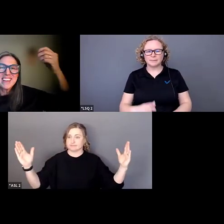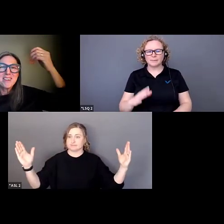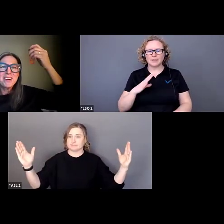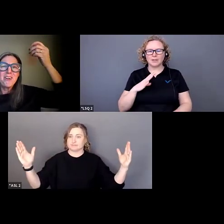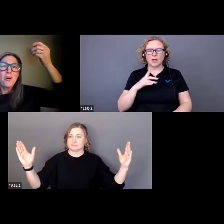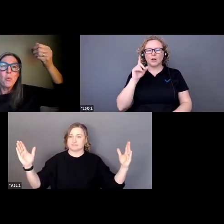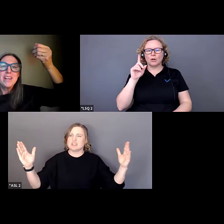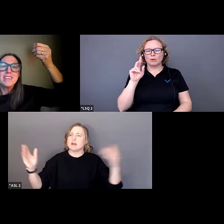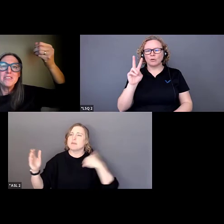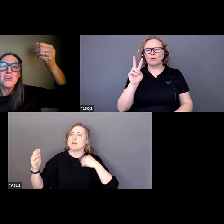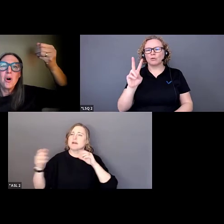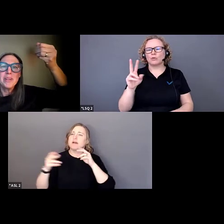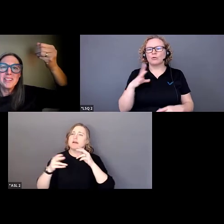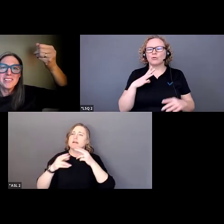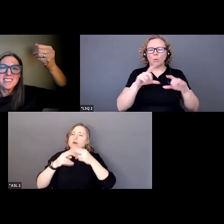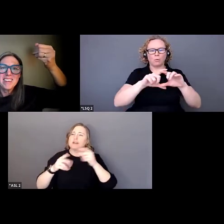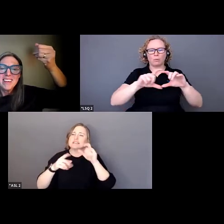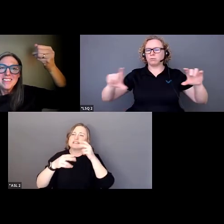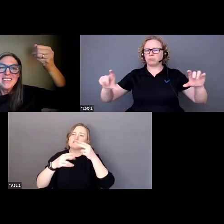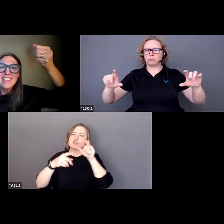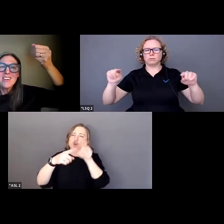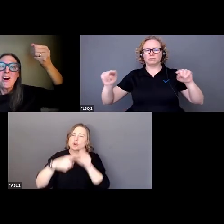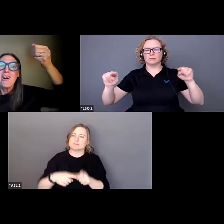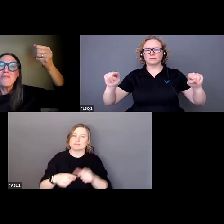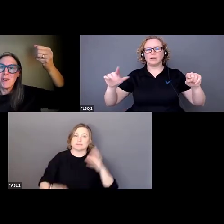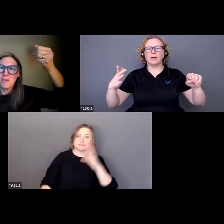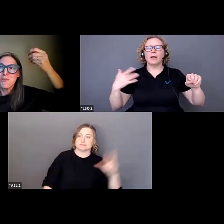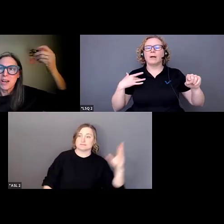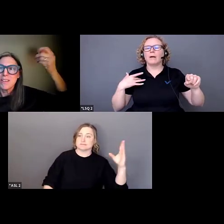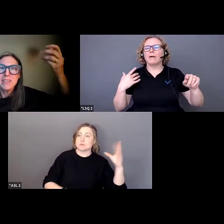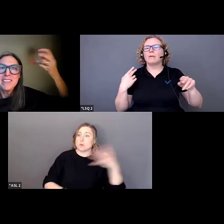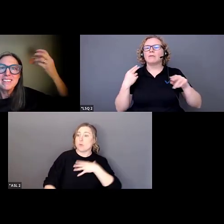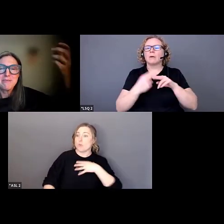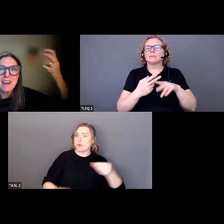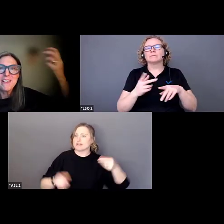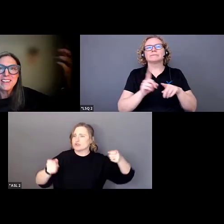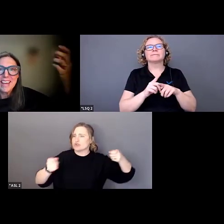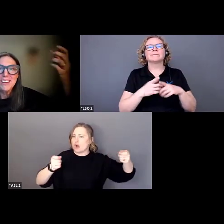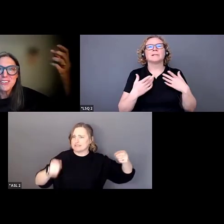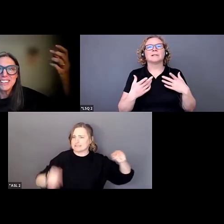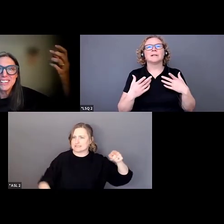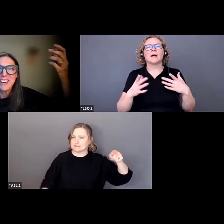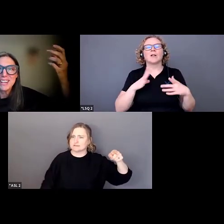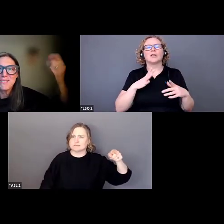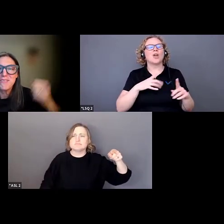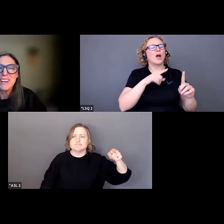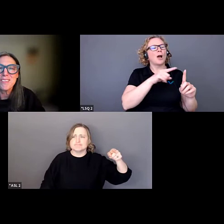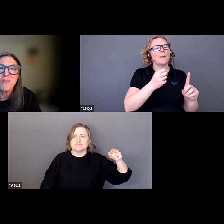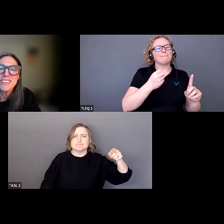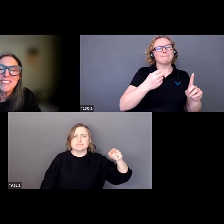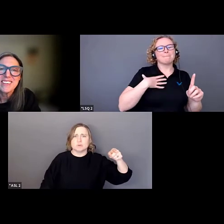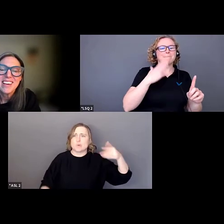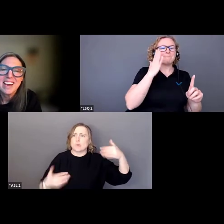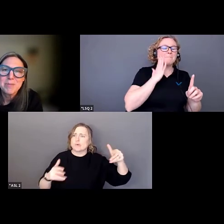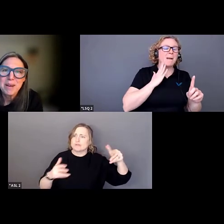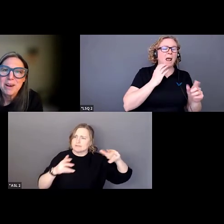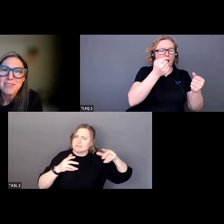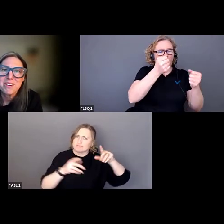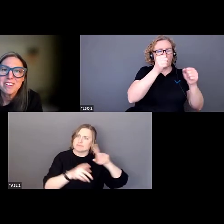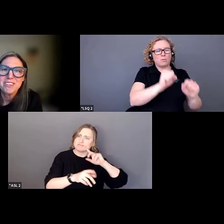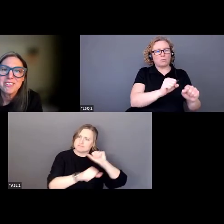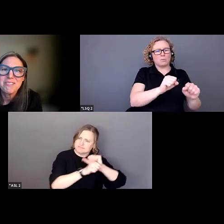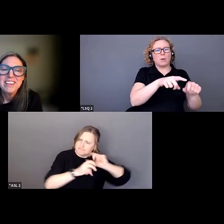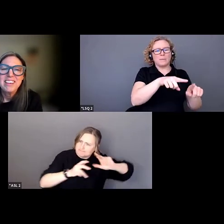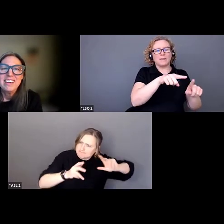names today. So I'm going to call white dominance. These are folks who are explicitly, very intentionally trying to advance whiteness as a